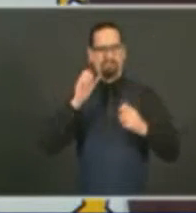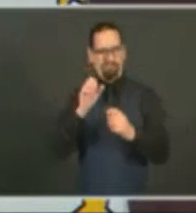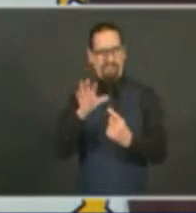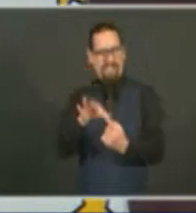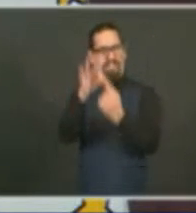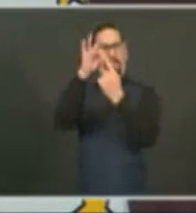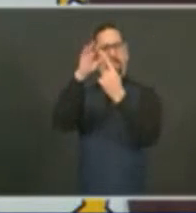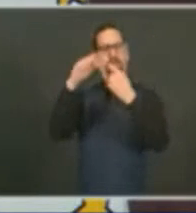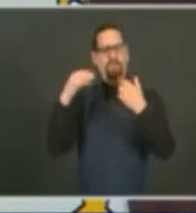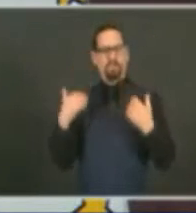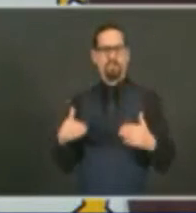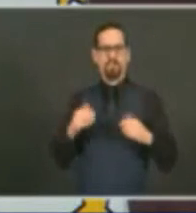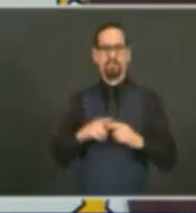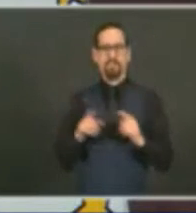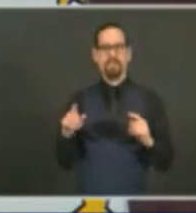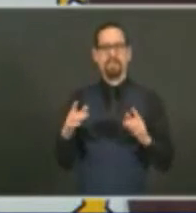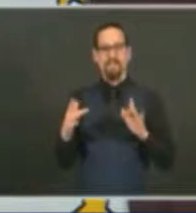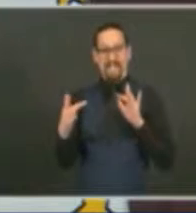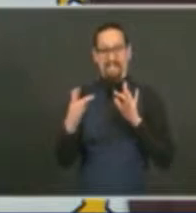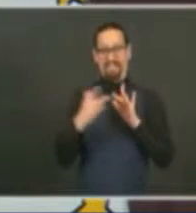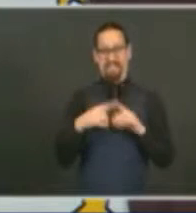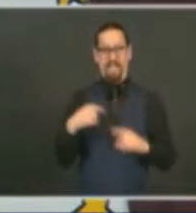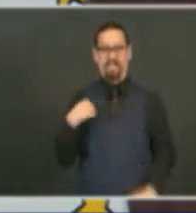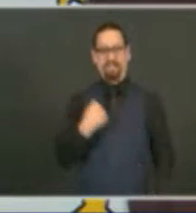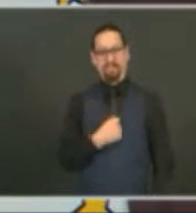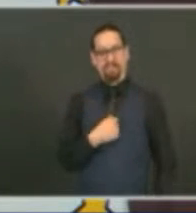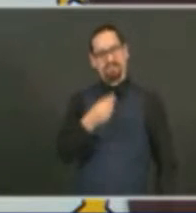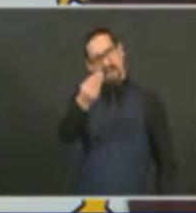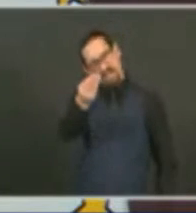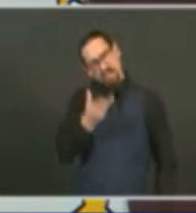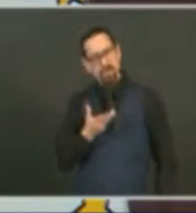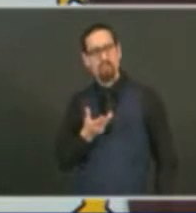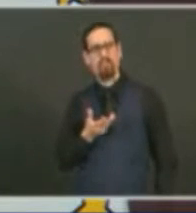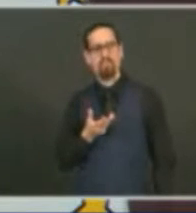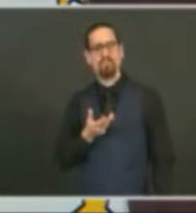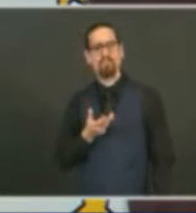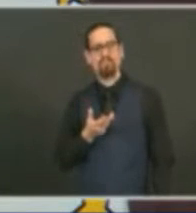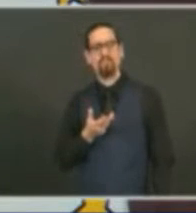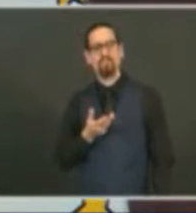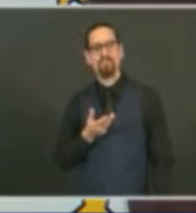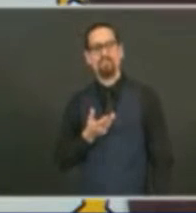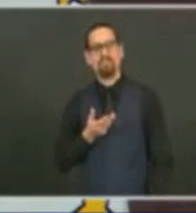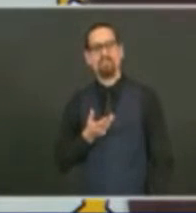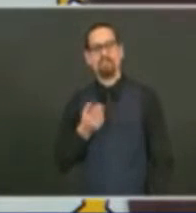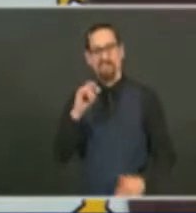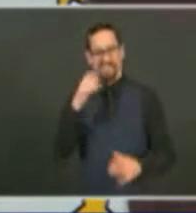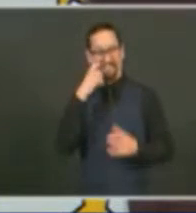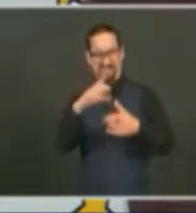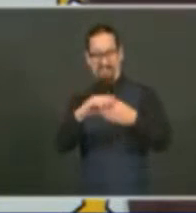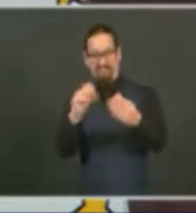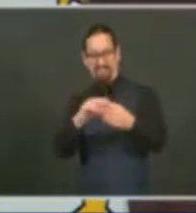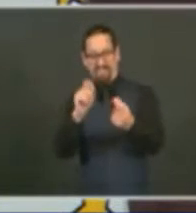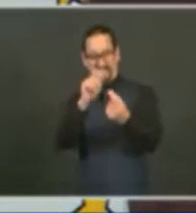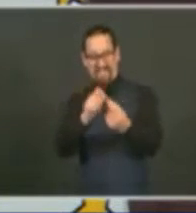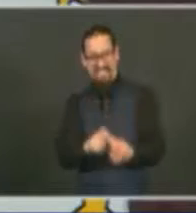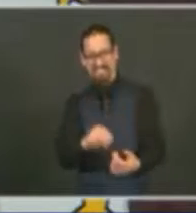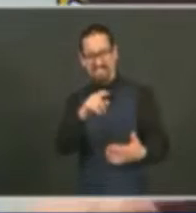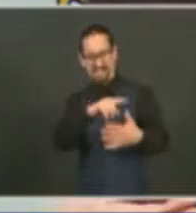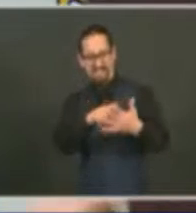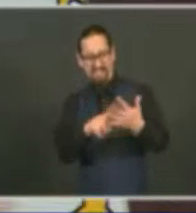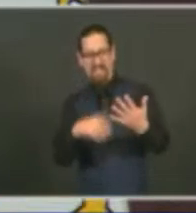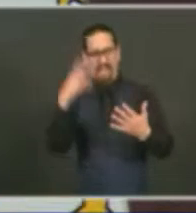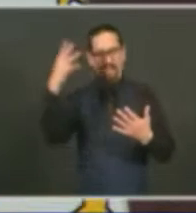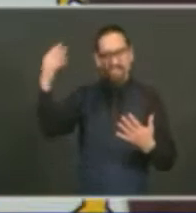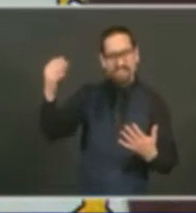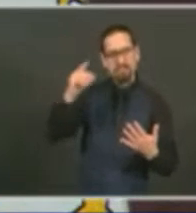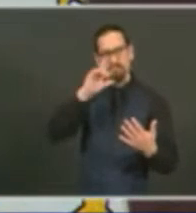they ought to get in touch with us and tell us what you just said. These are the details. It's outside,